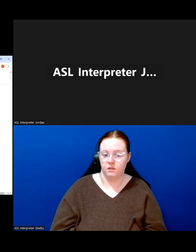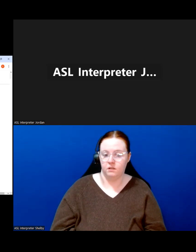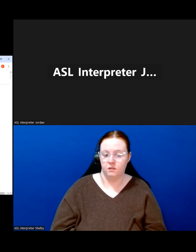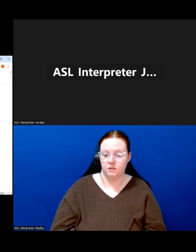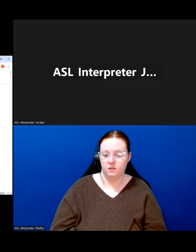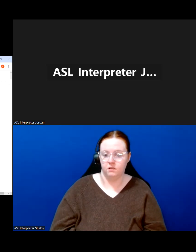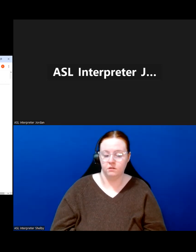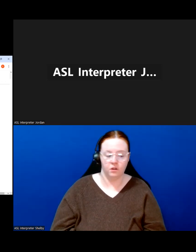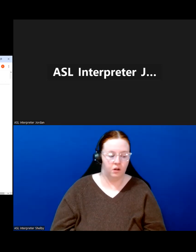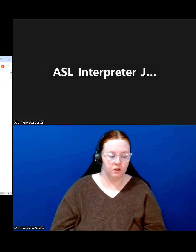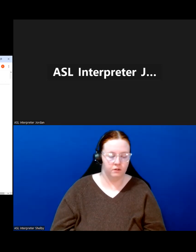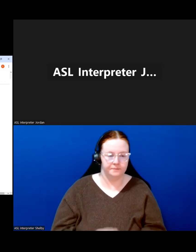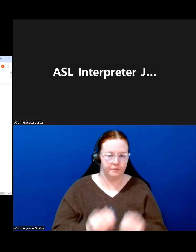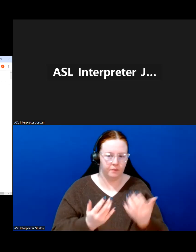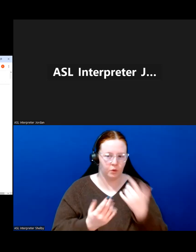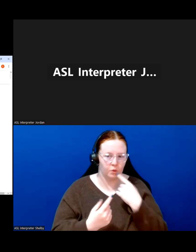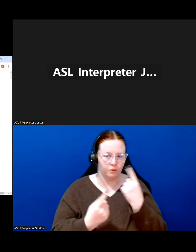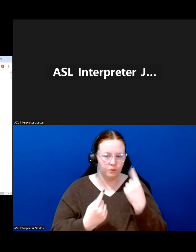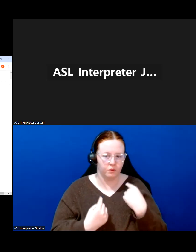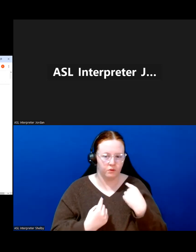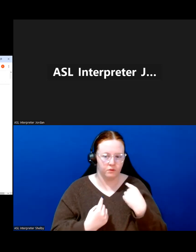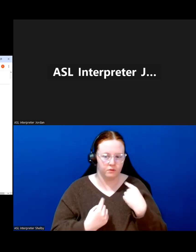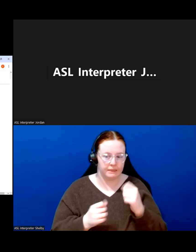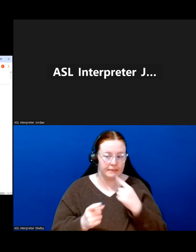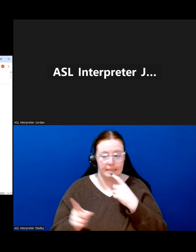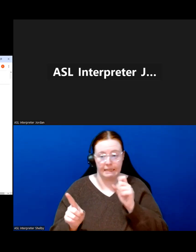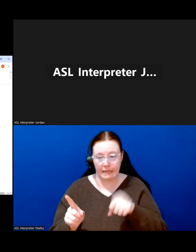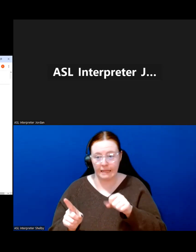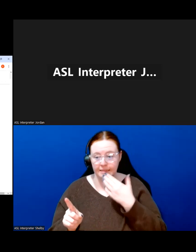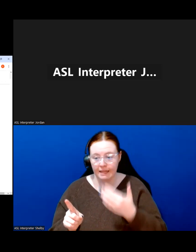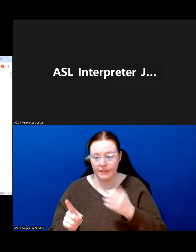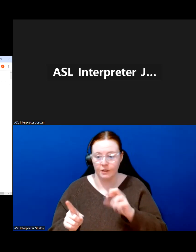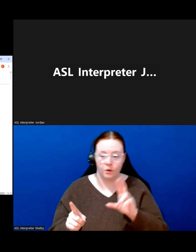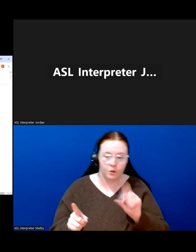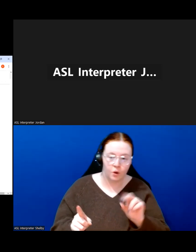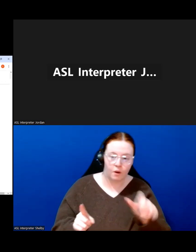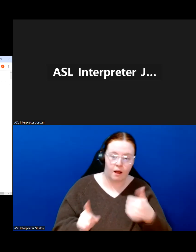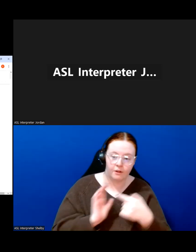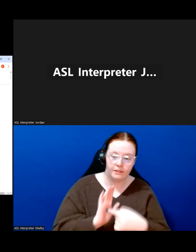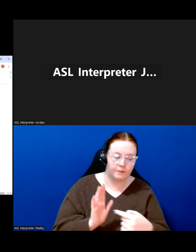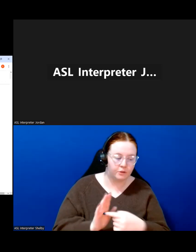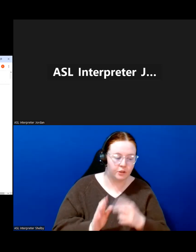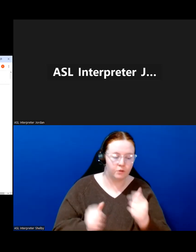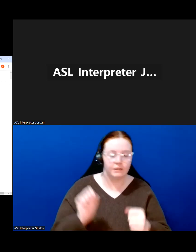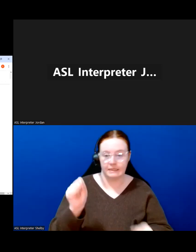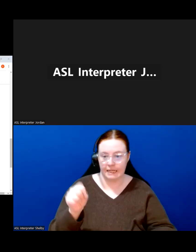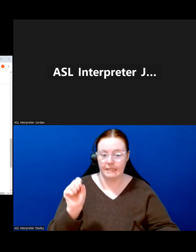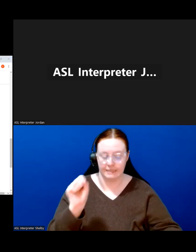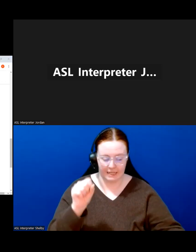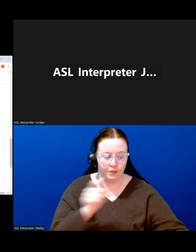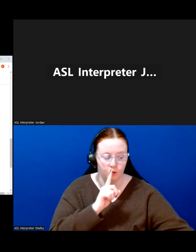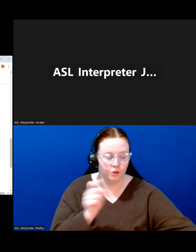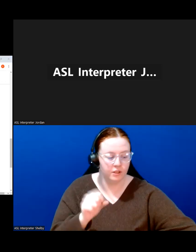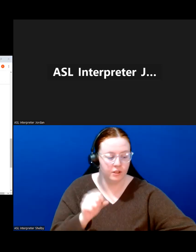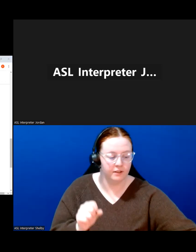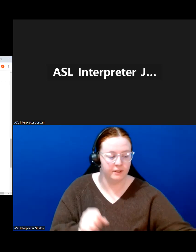I'll give you a moment there if you want to just put, yes, thank you, or you need another demonstration. That would be, yep, definitely. Yes, definitely. Perfect. Oh,